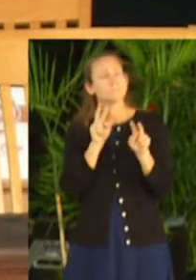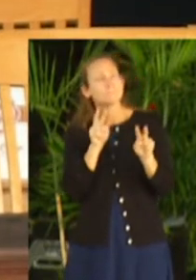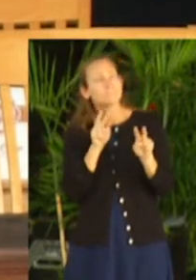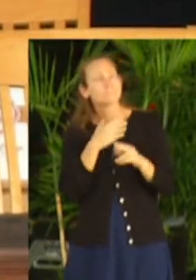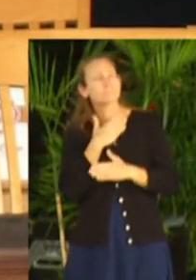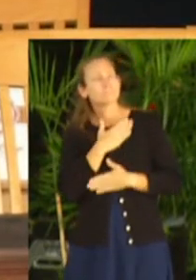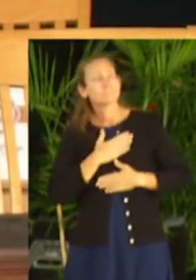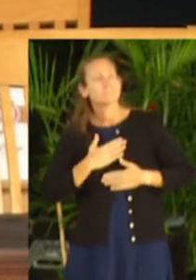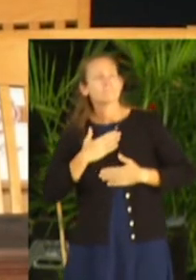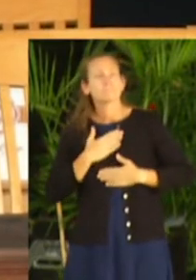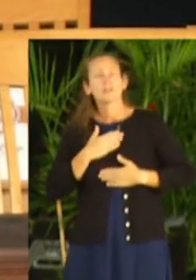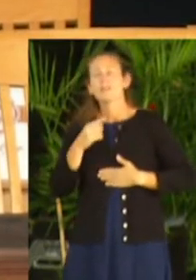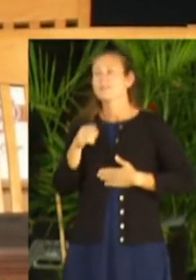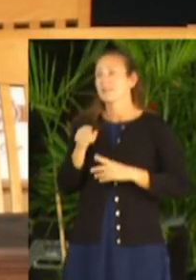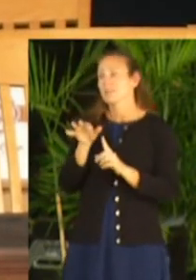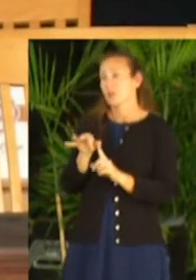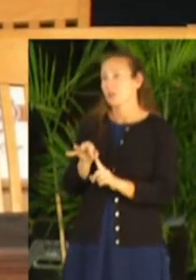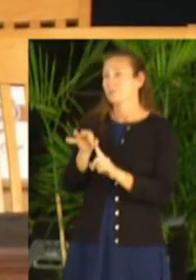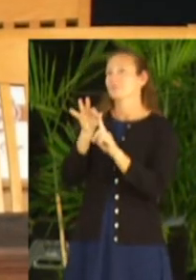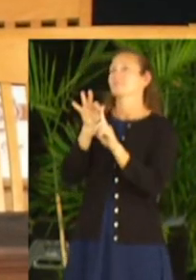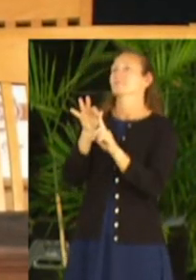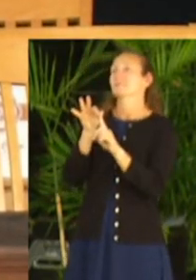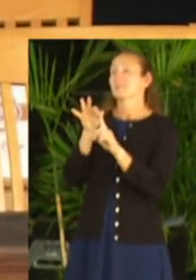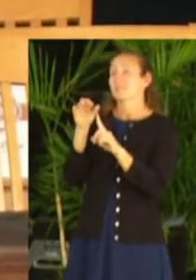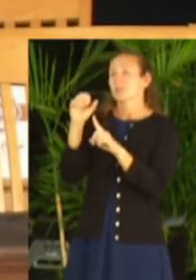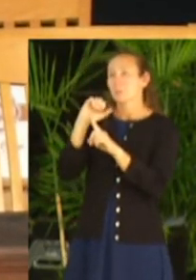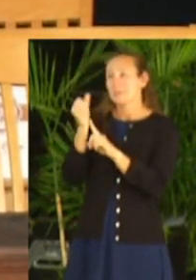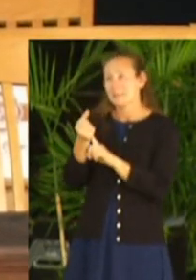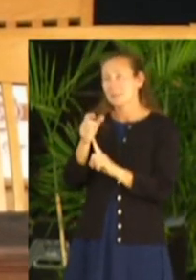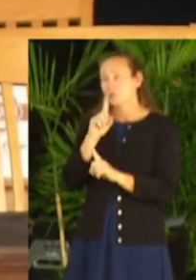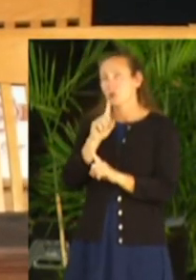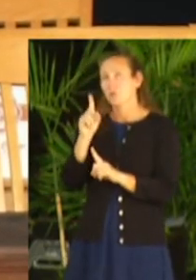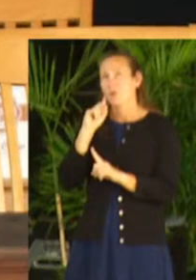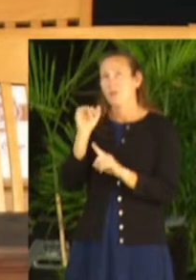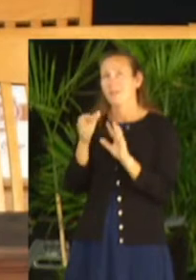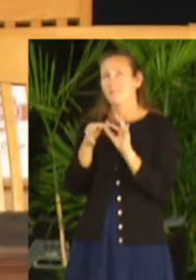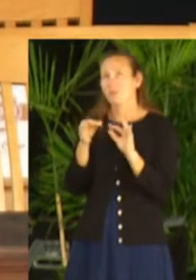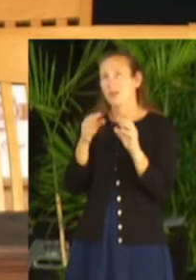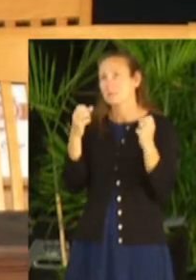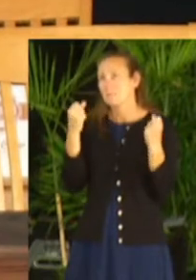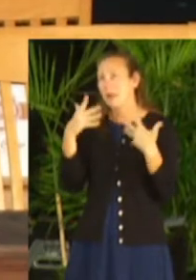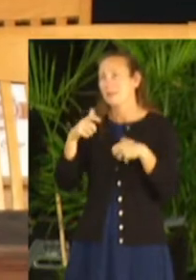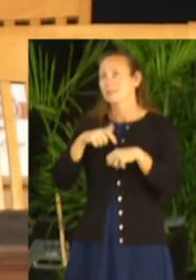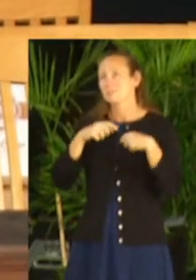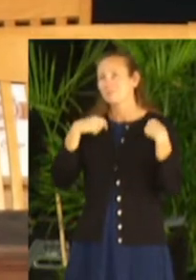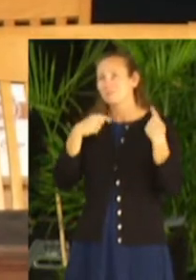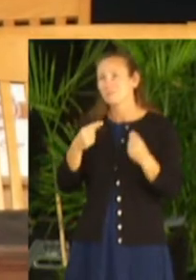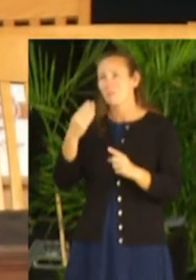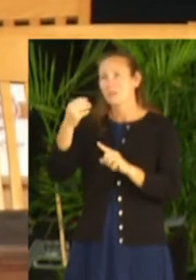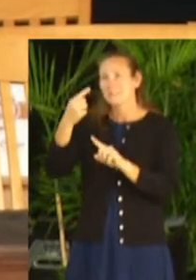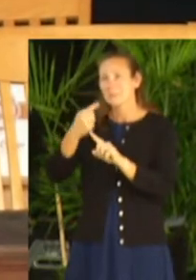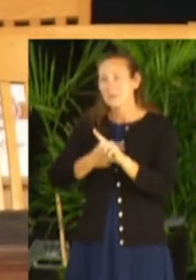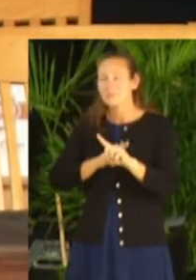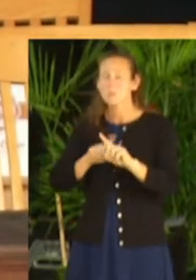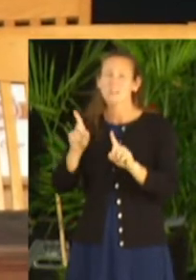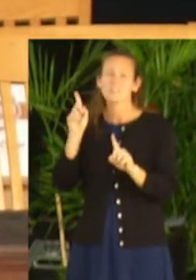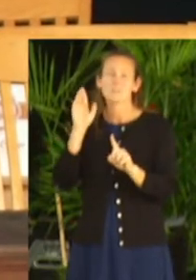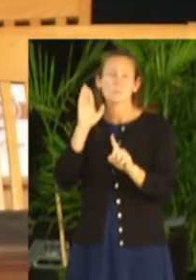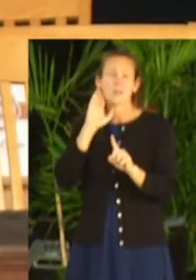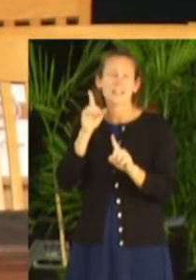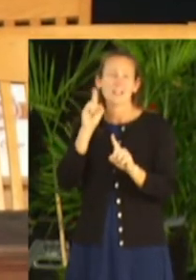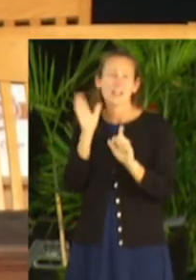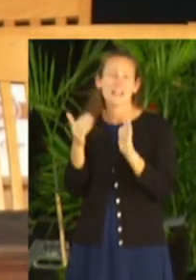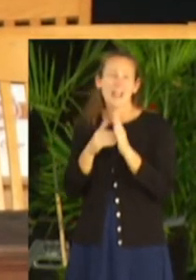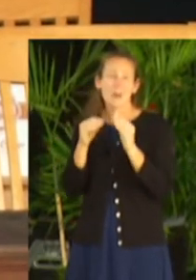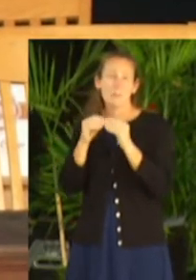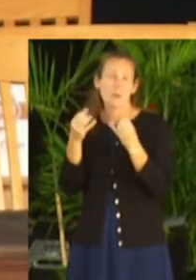extraordinary circumstances, a phrase you've heard countless times in the last 14 months, and you'll hear a number of times today. How that matters